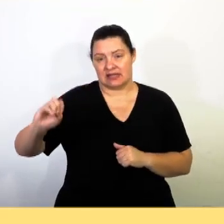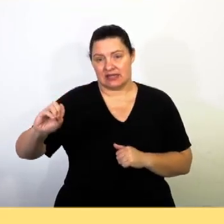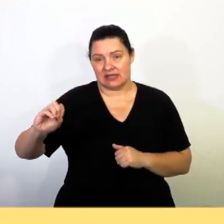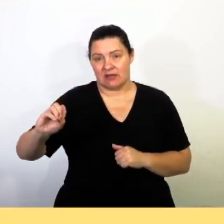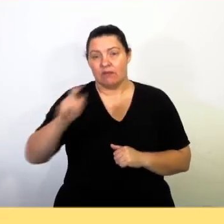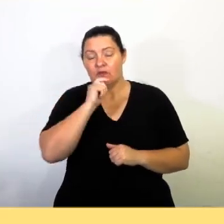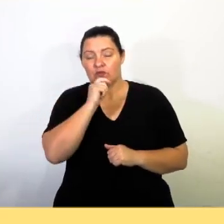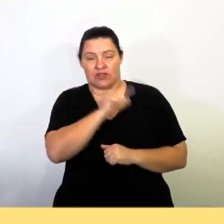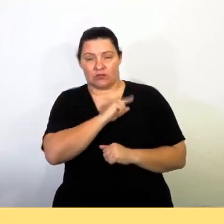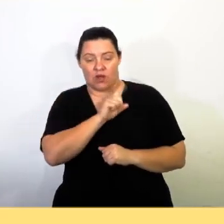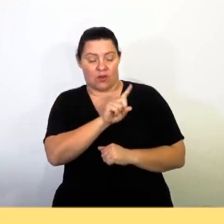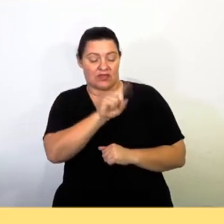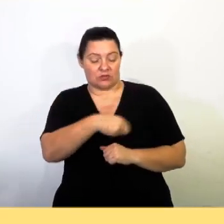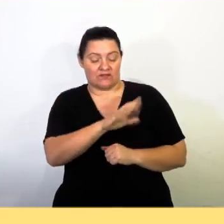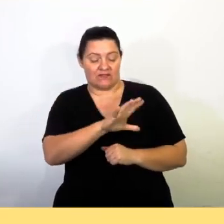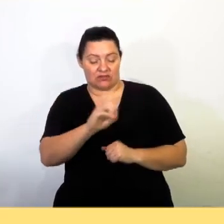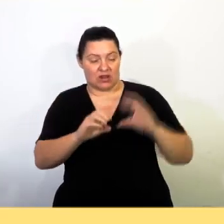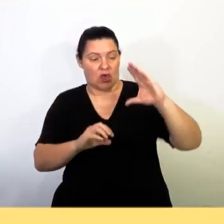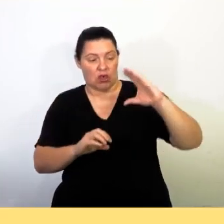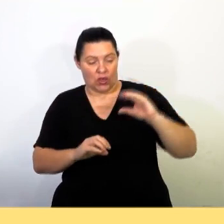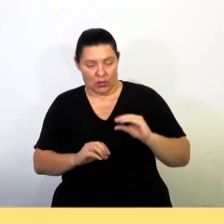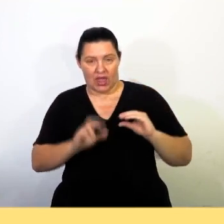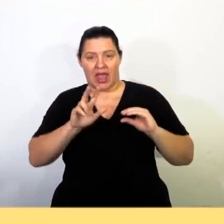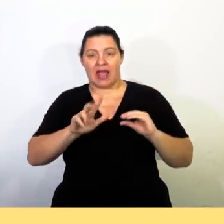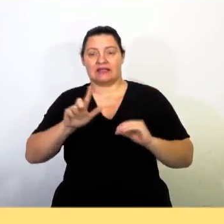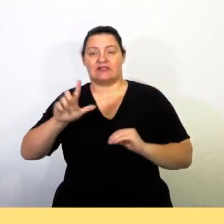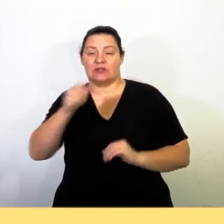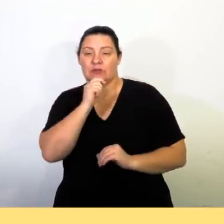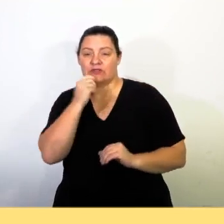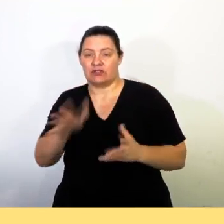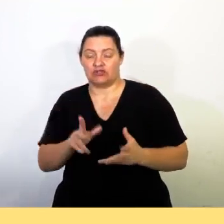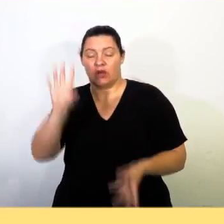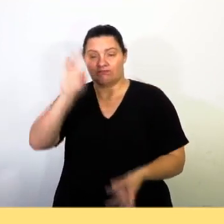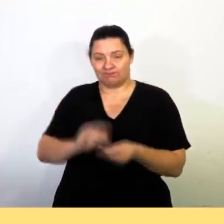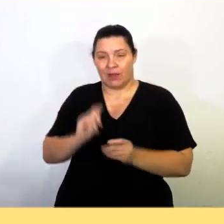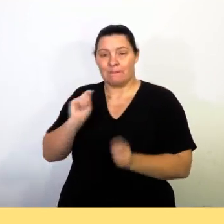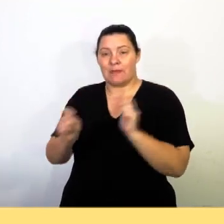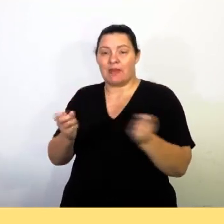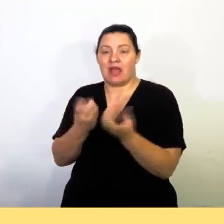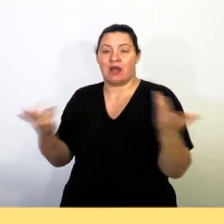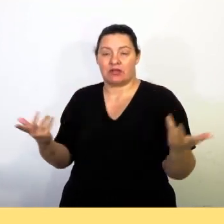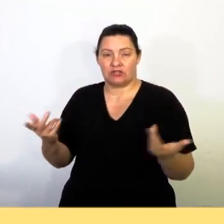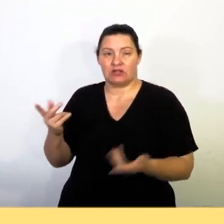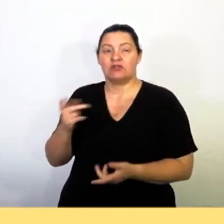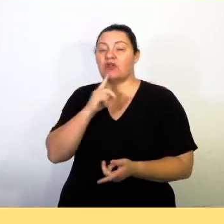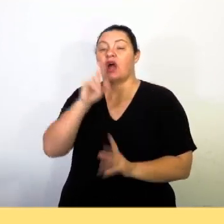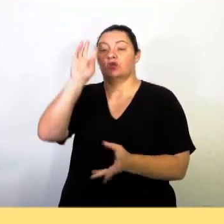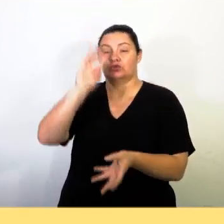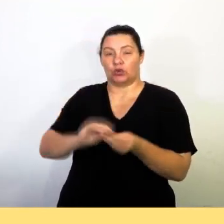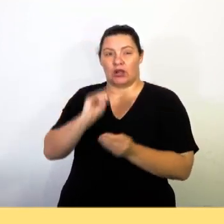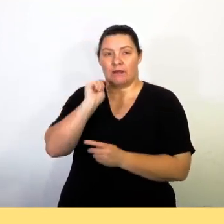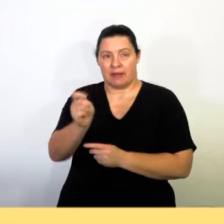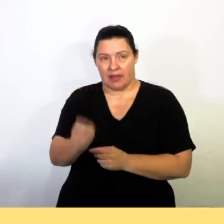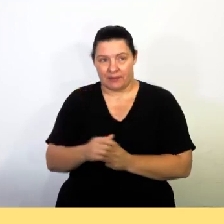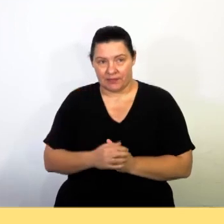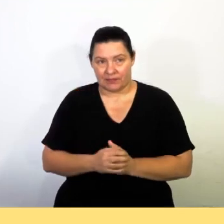870 was used. So when I'm here now, I'm now going to say total payments. So I'm coming here to say